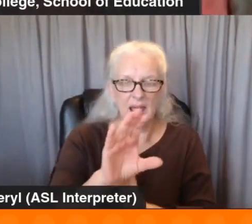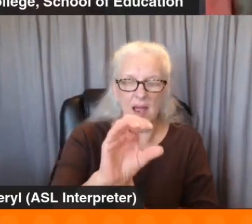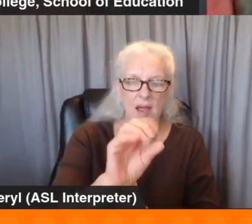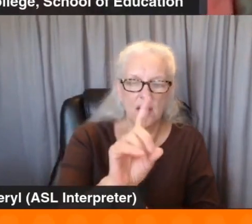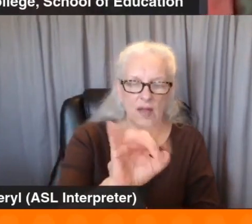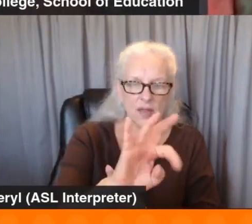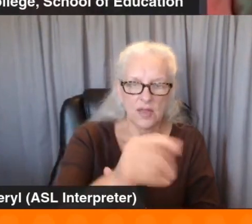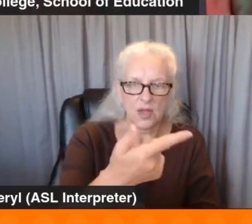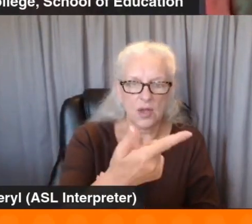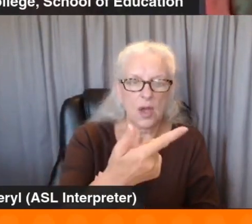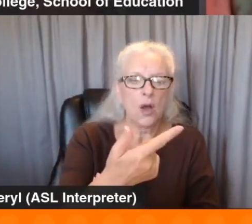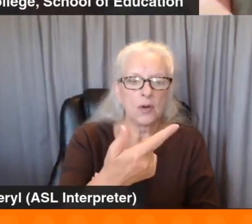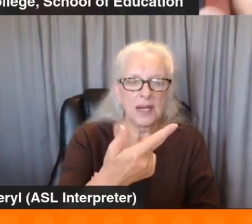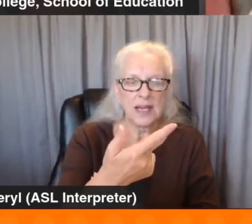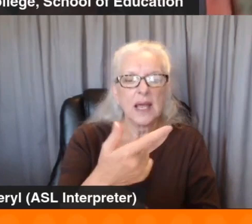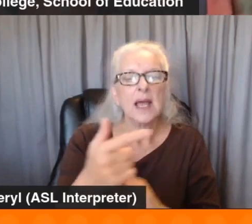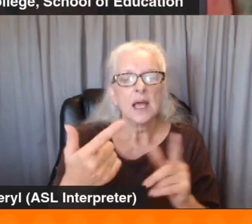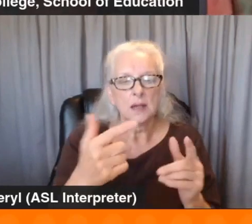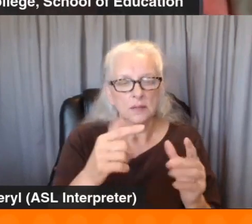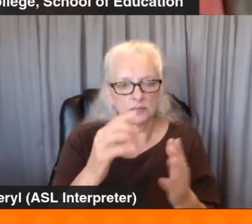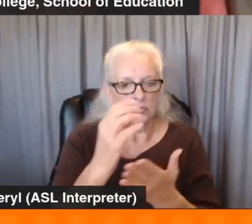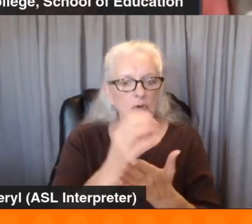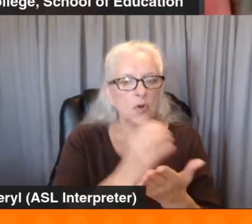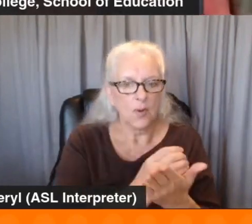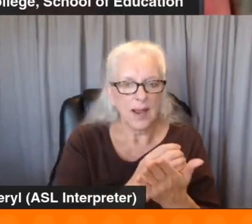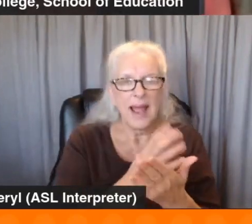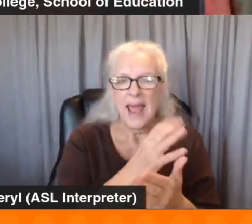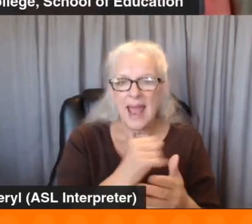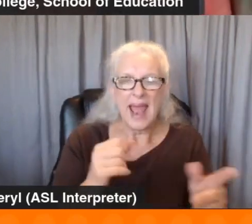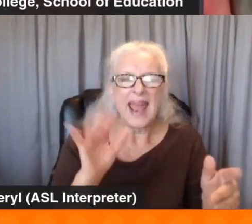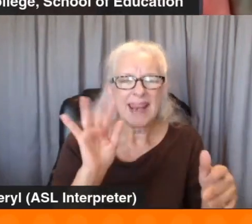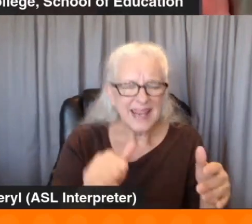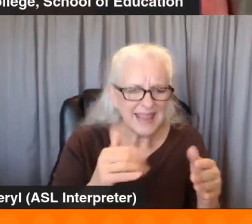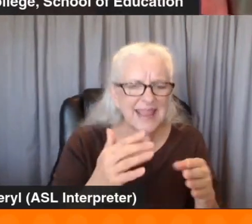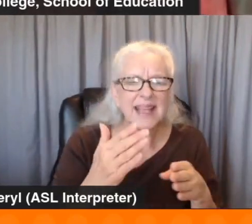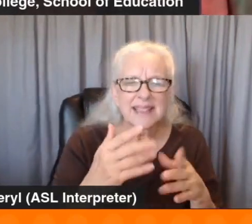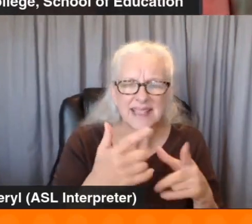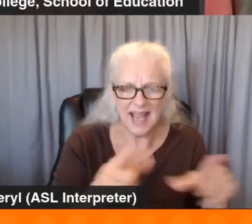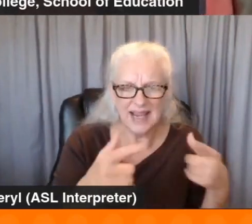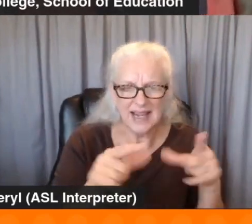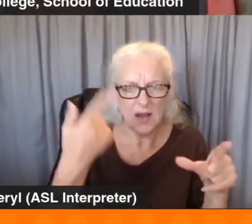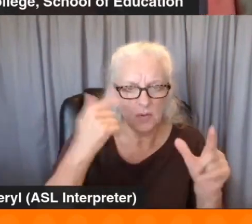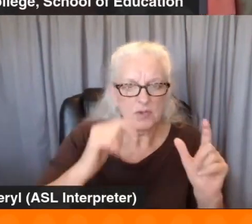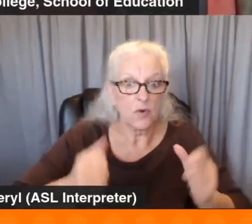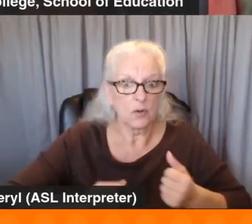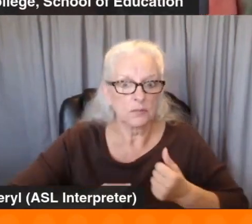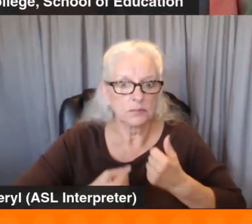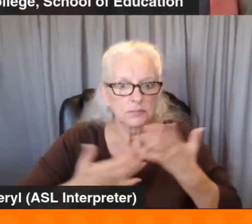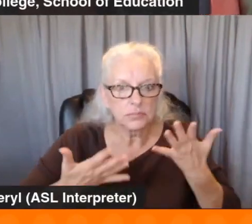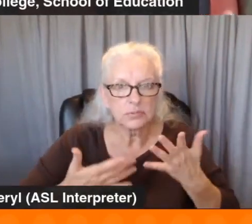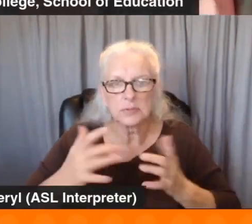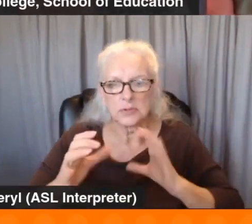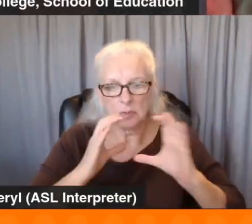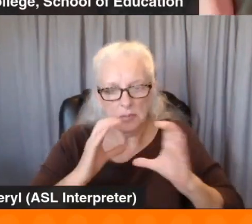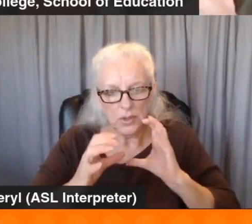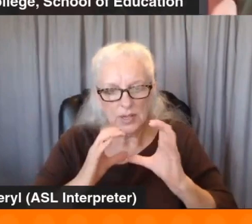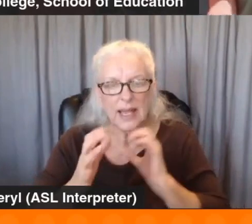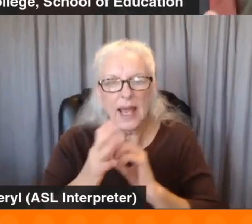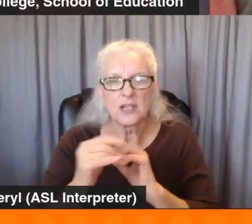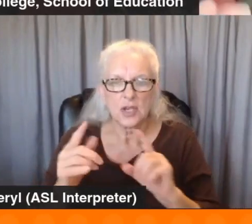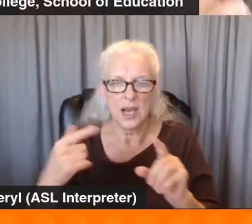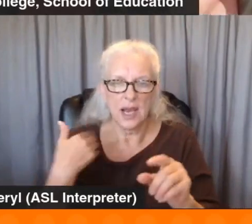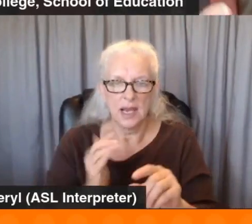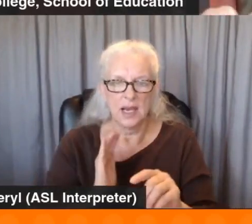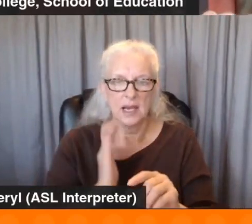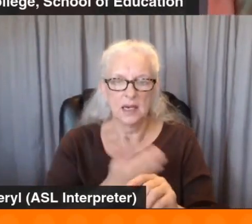language curriculum, because coding is so important that it serves as a language for expression, as a language for communication. And our focus, as